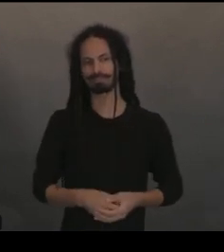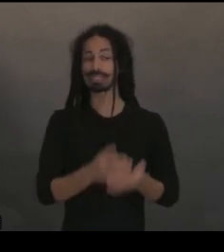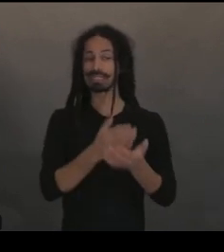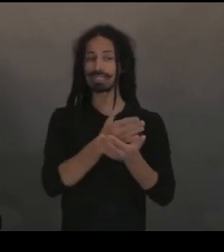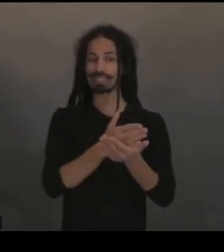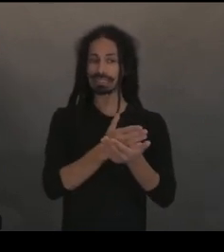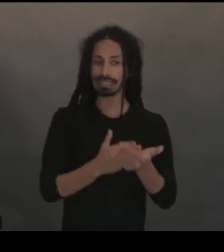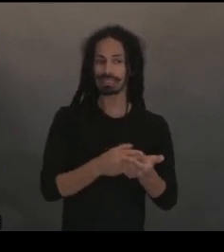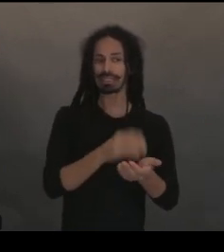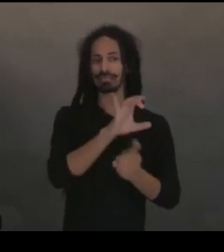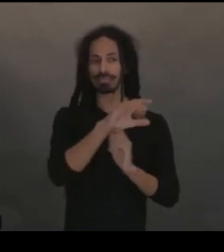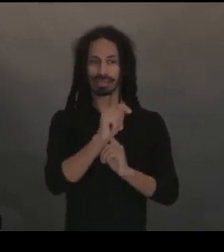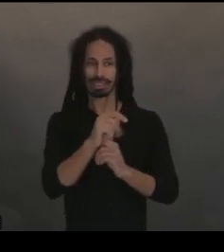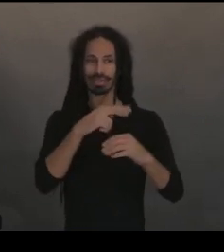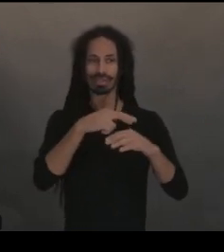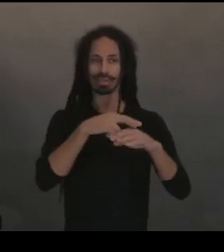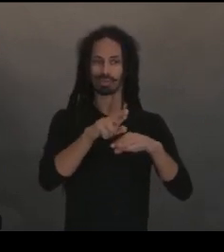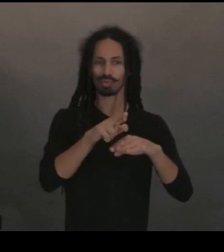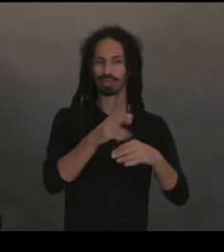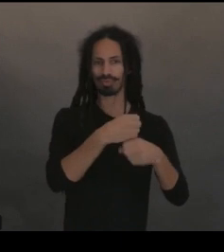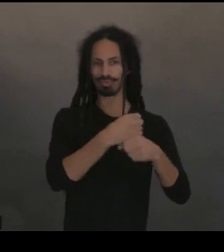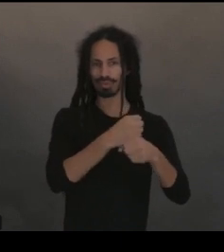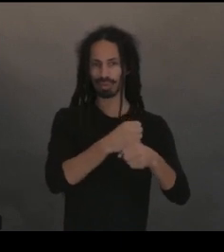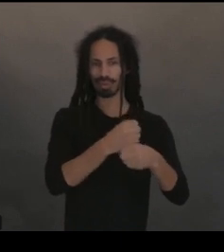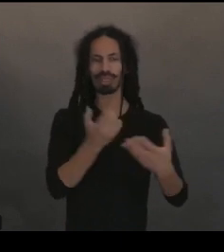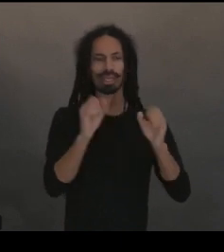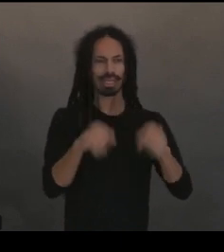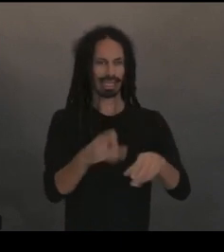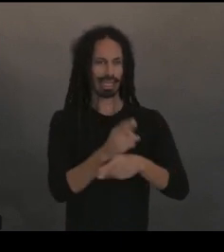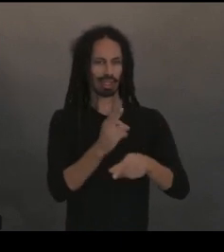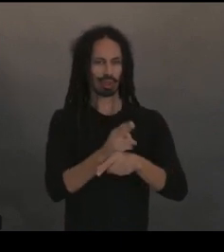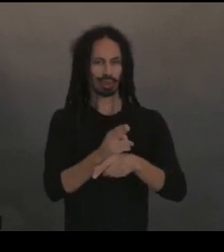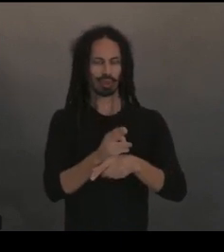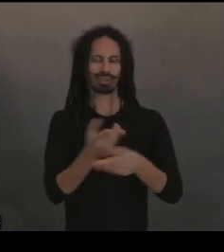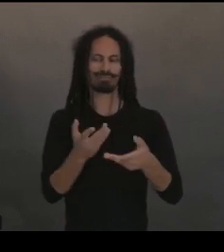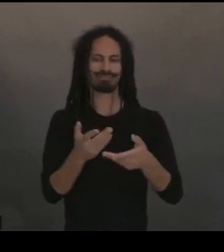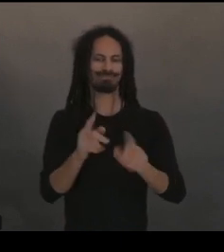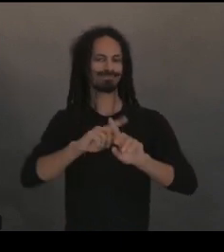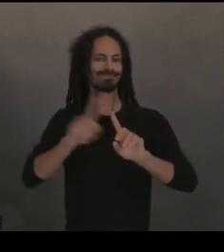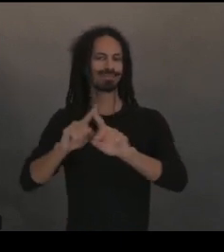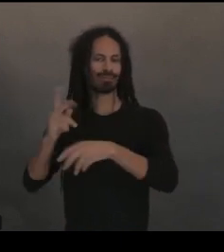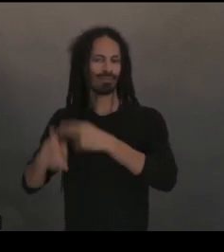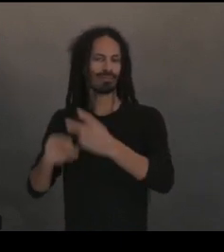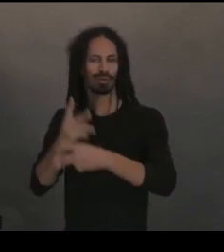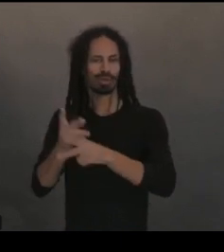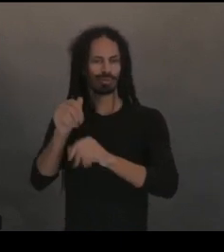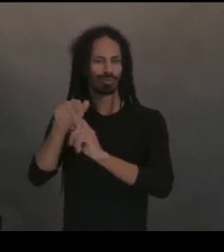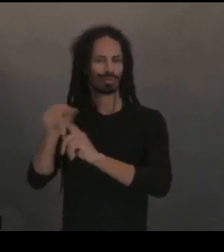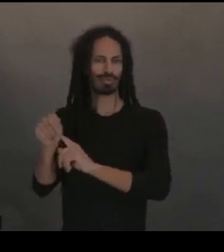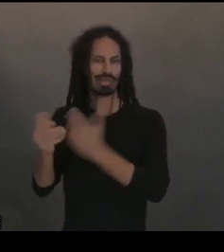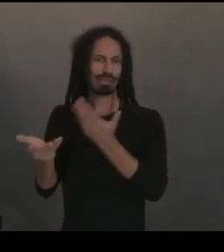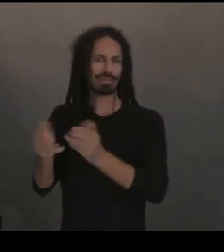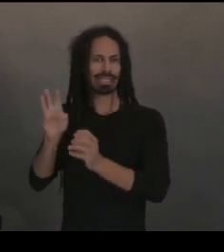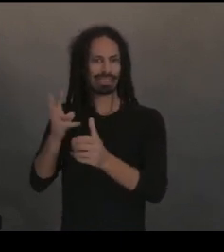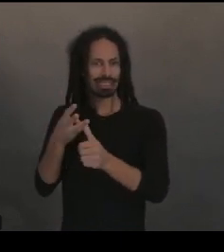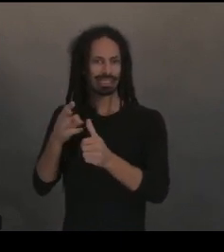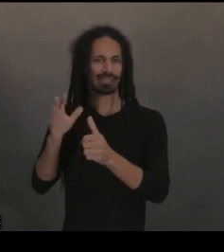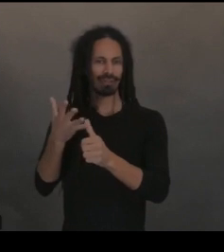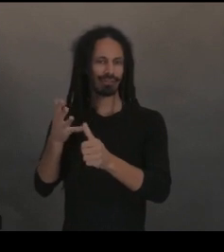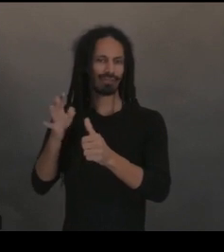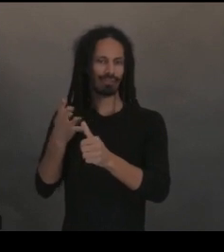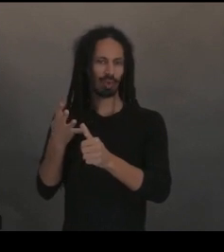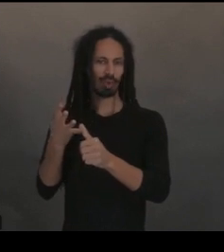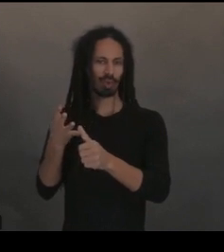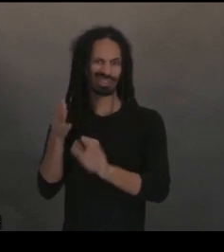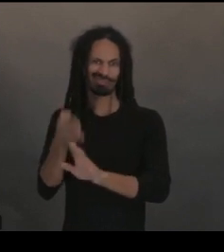also use different editions of APA. So if you are using a citation and reference generator, you want to make sure that